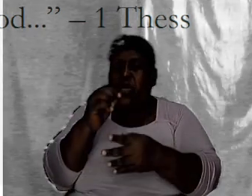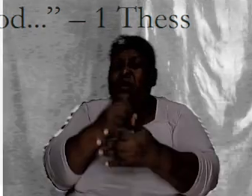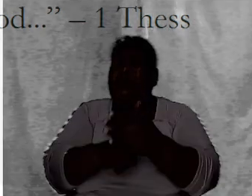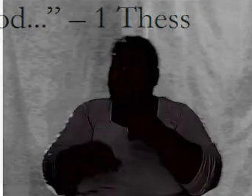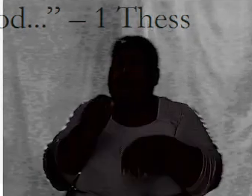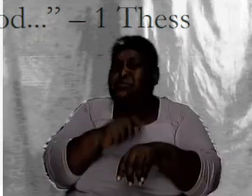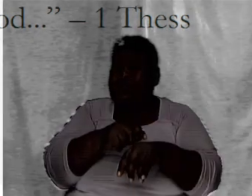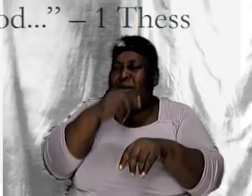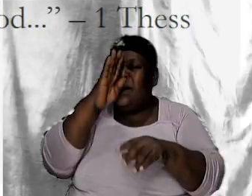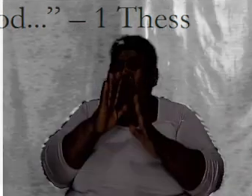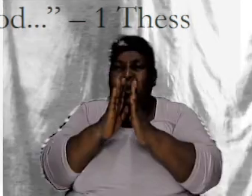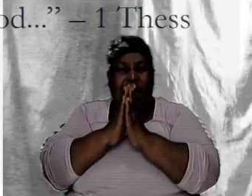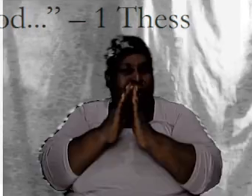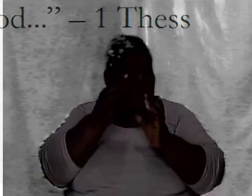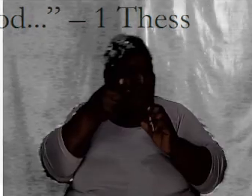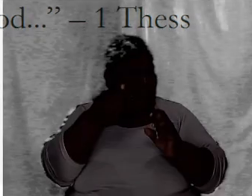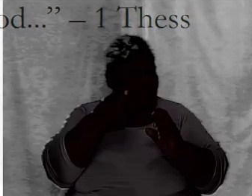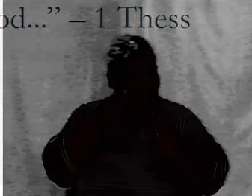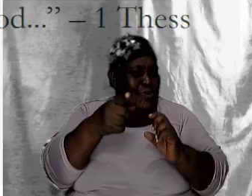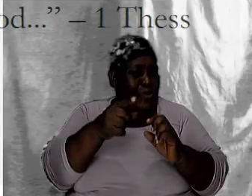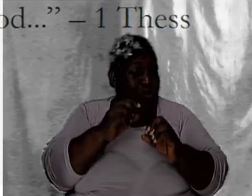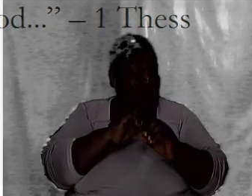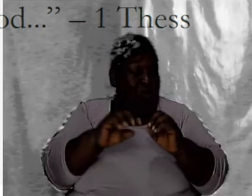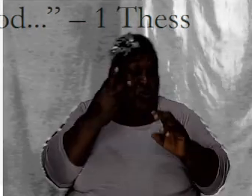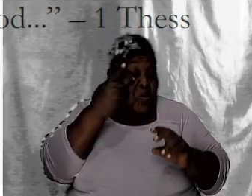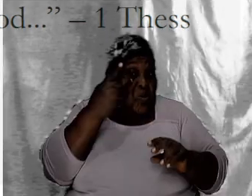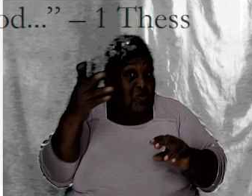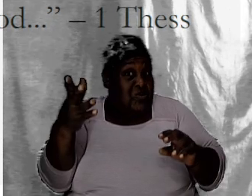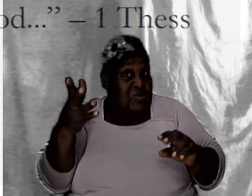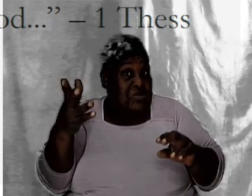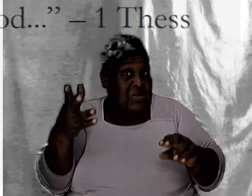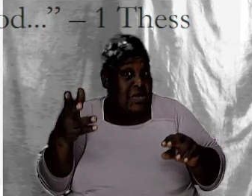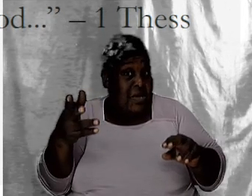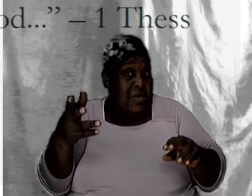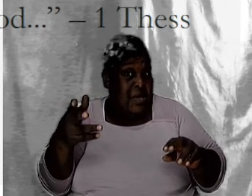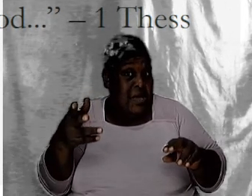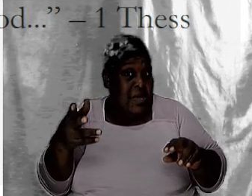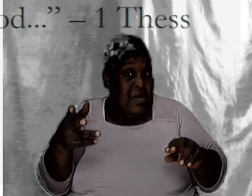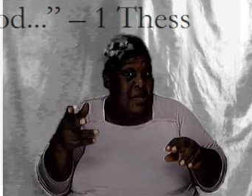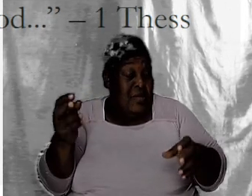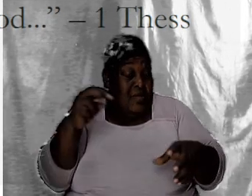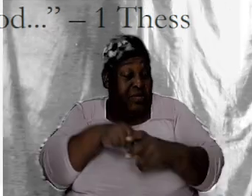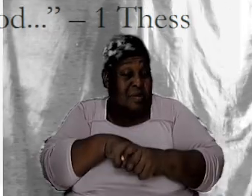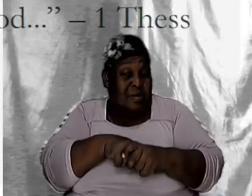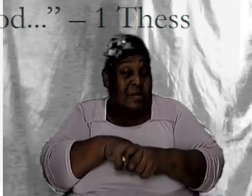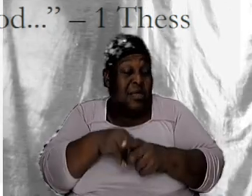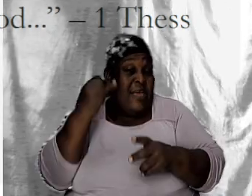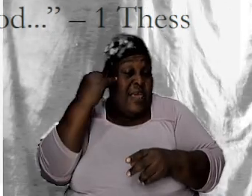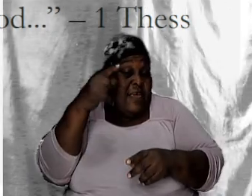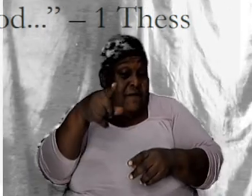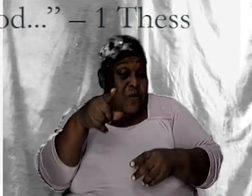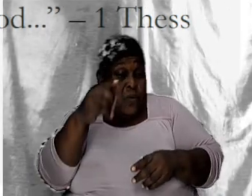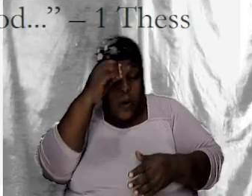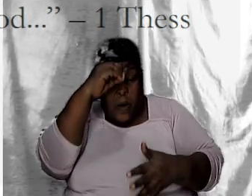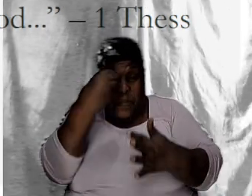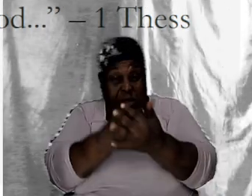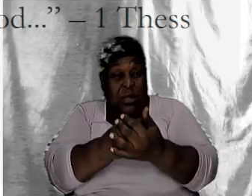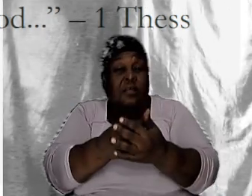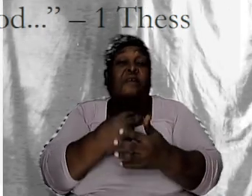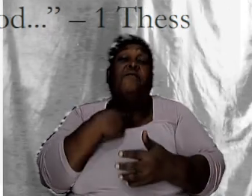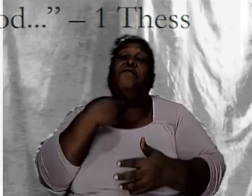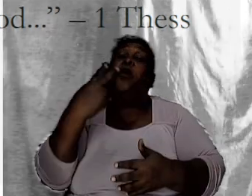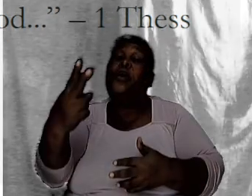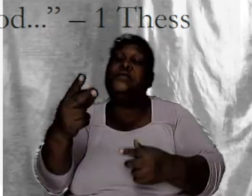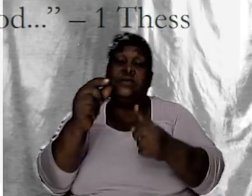some things. Amen. You might not see the result right away, but if you're obedient to the voice and the word of God,